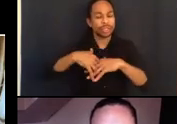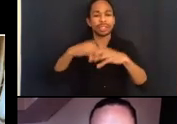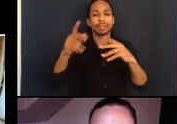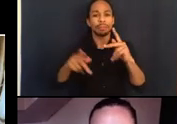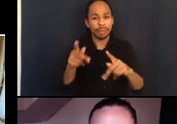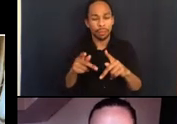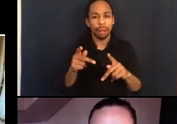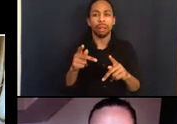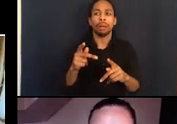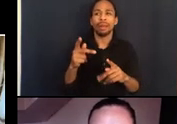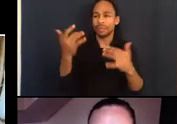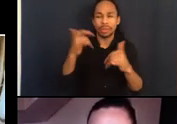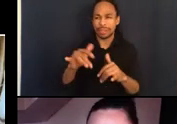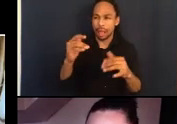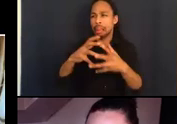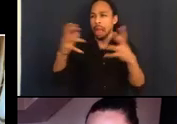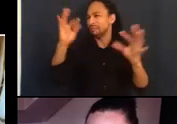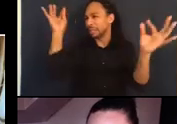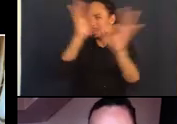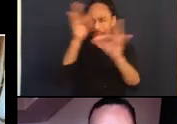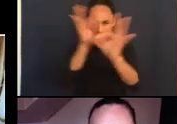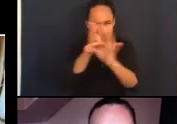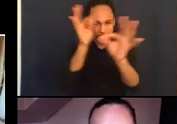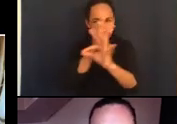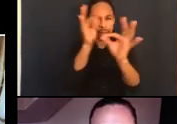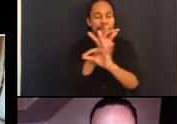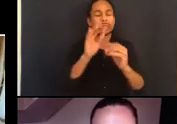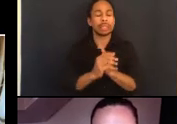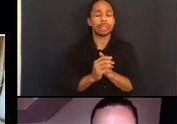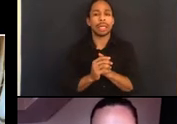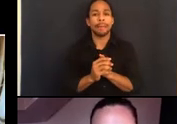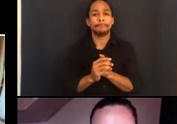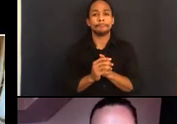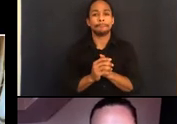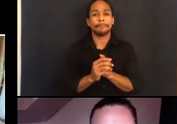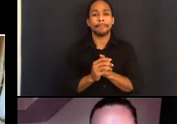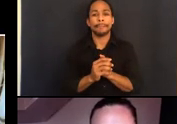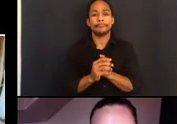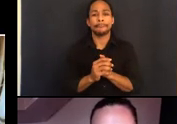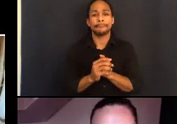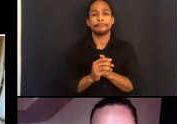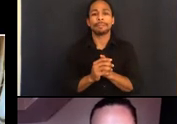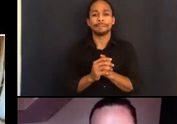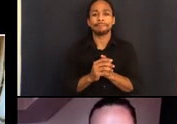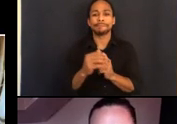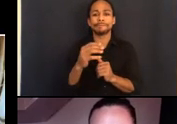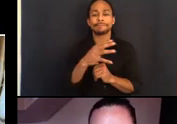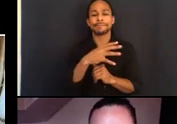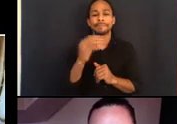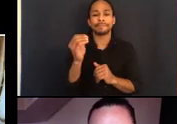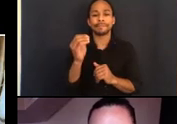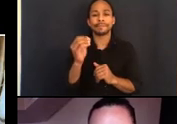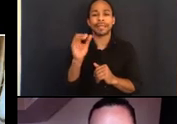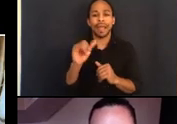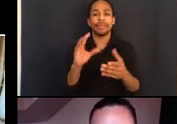the living structure of the Plains Indians, the teepee? And really, he said, yes, we still use toilet paper. And the narratives